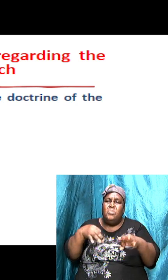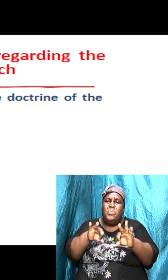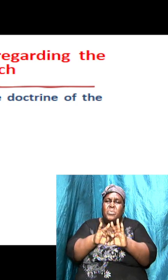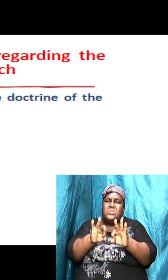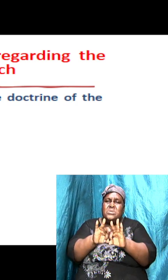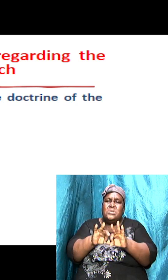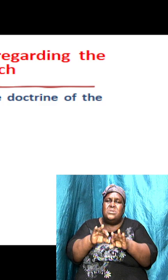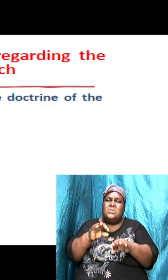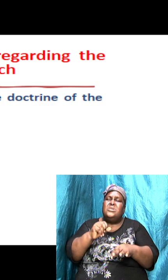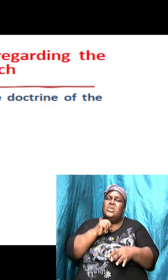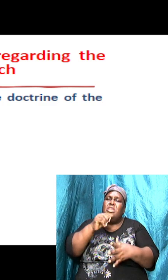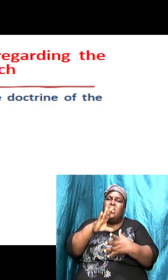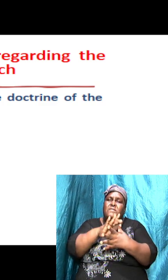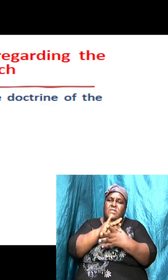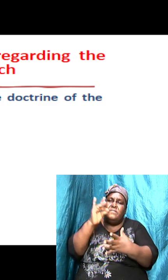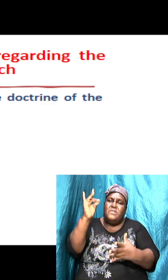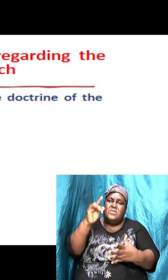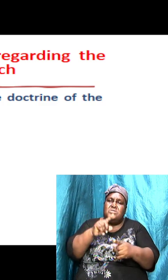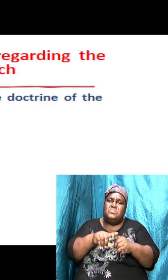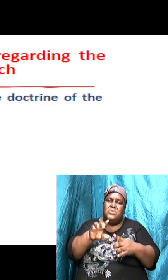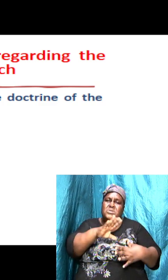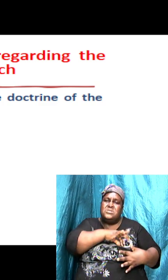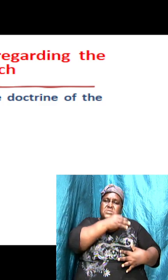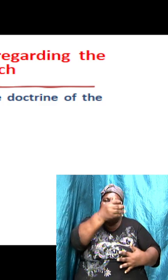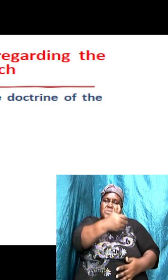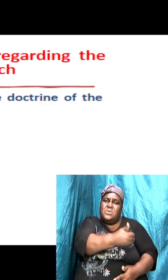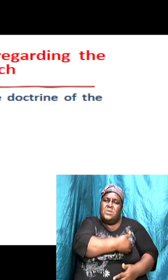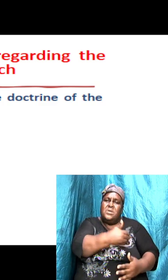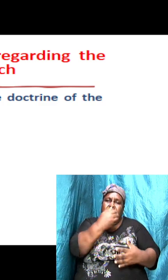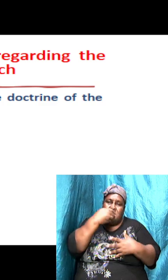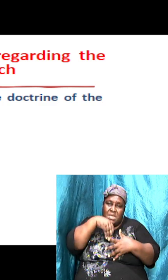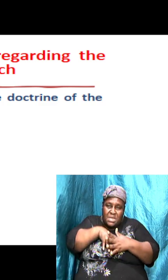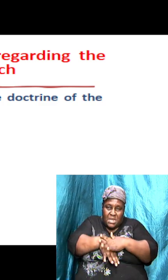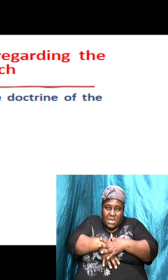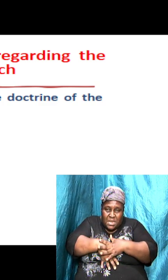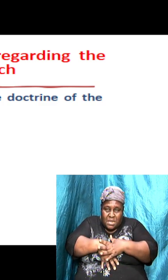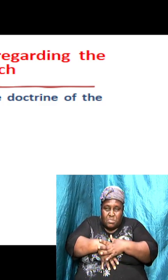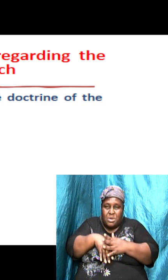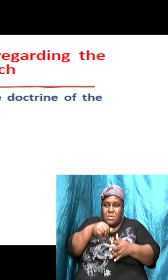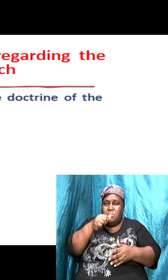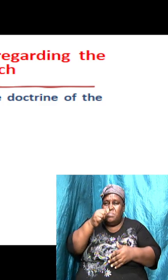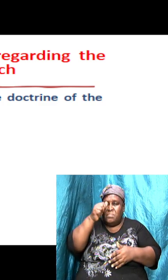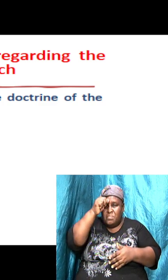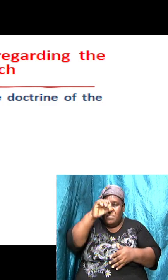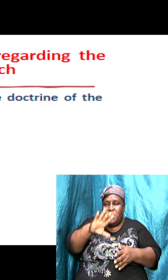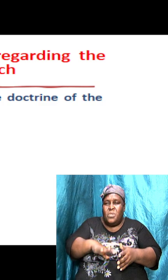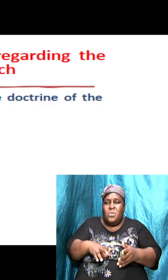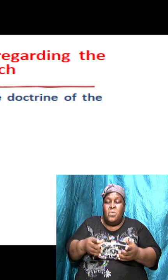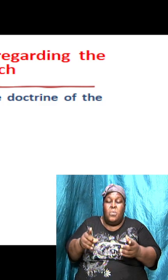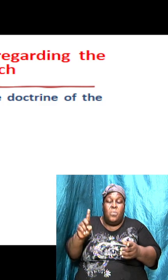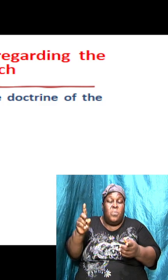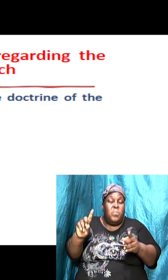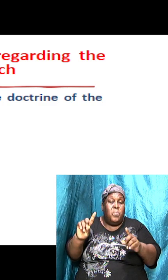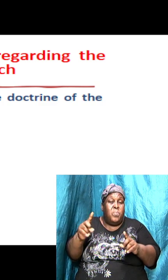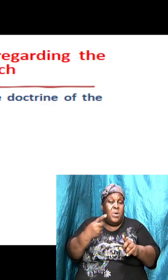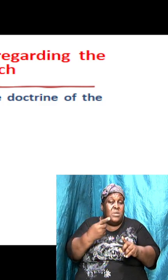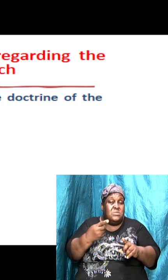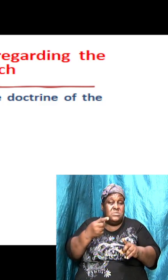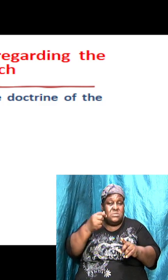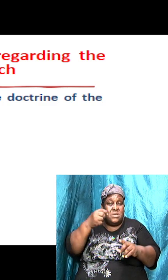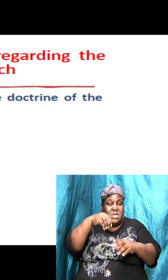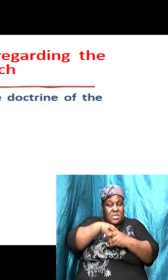is not the flesh, but the spirit, the soul, the inner man. So once that inner man has a relationship with